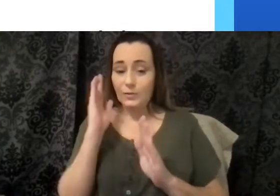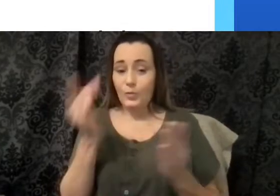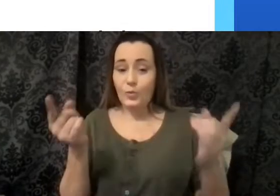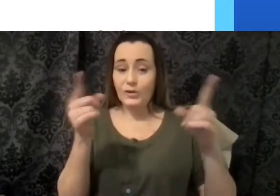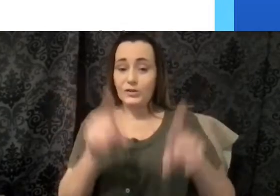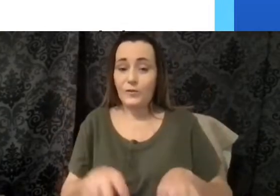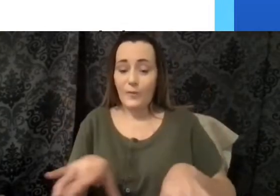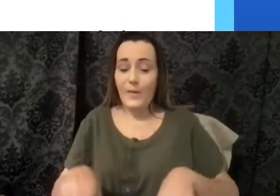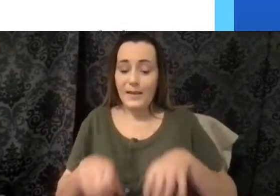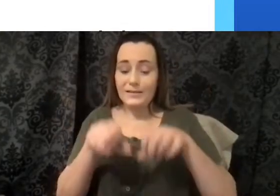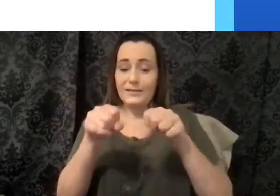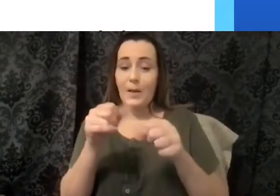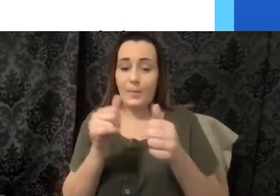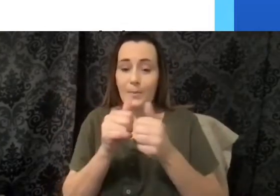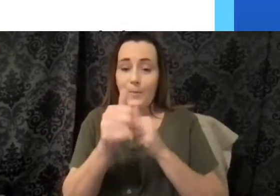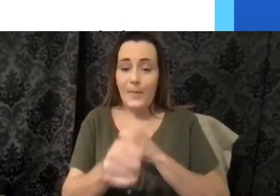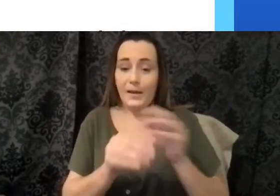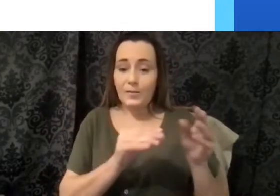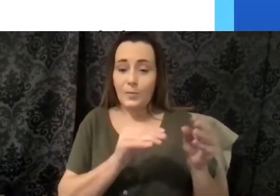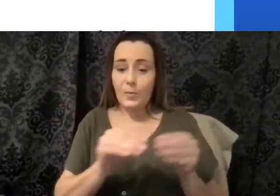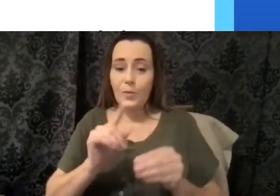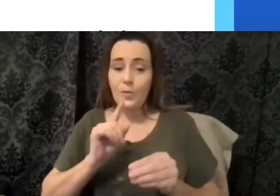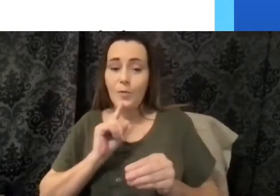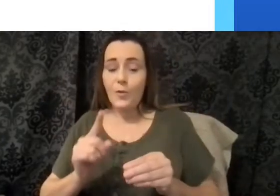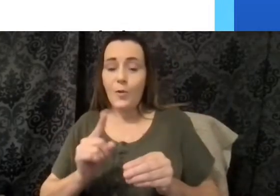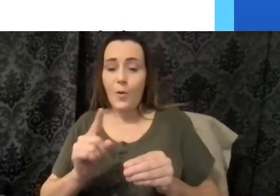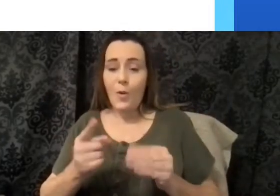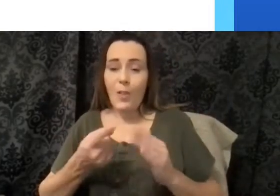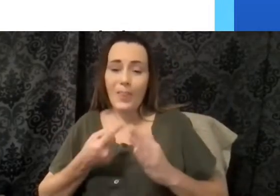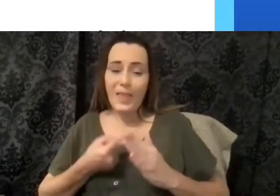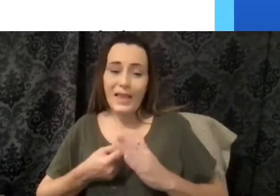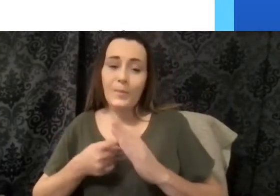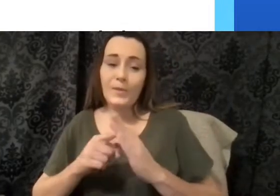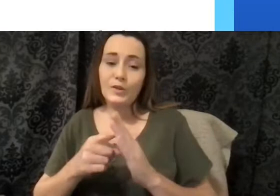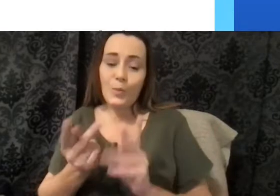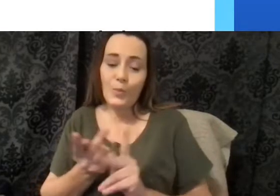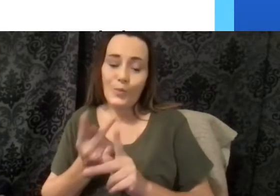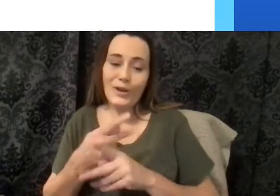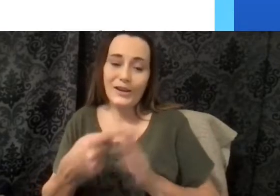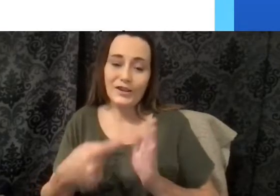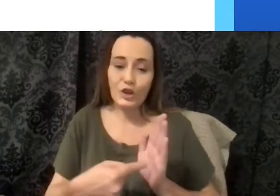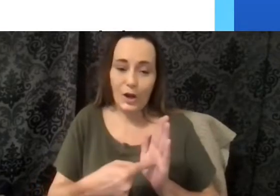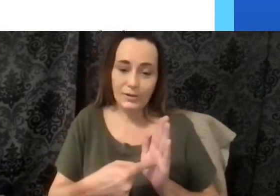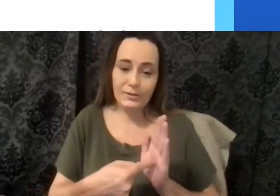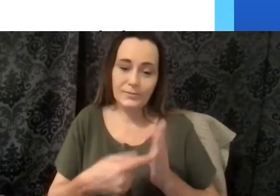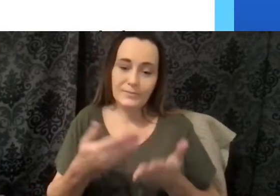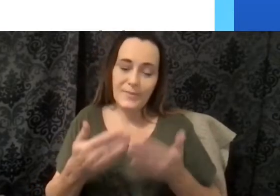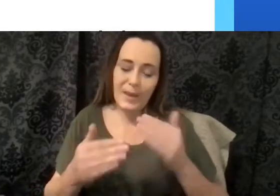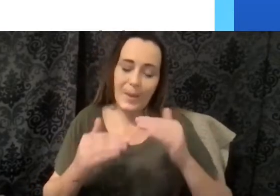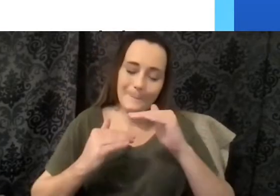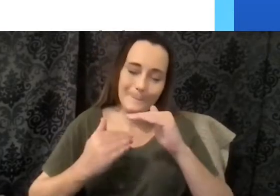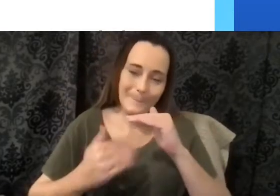adopting this motion are entire production costs, which should be minimal.